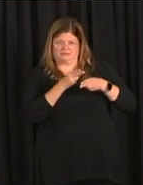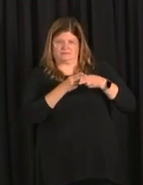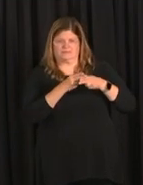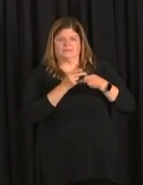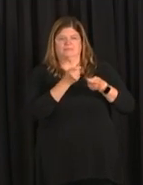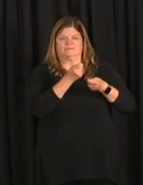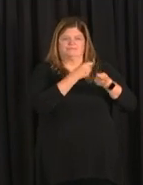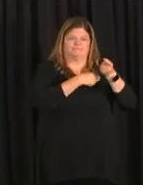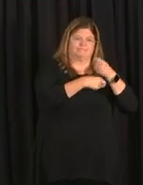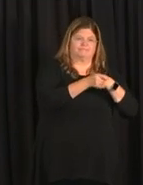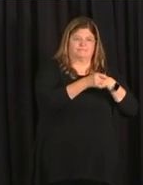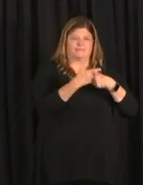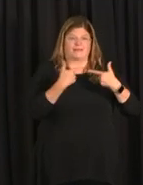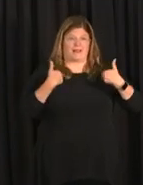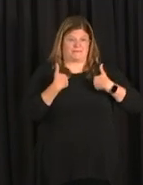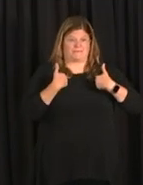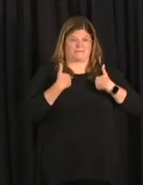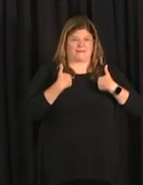concerning diverse